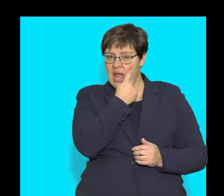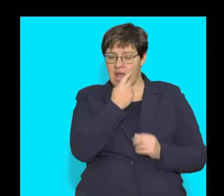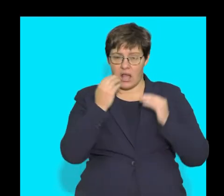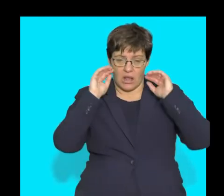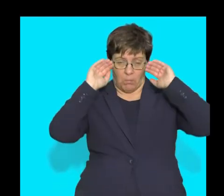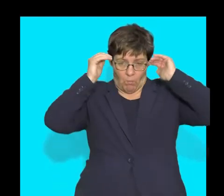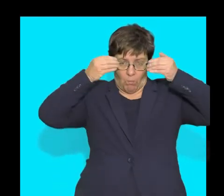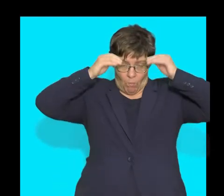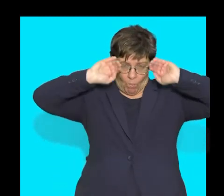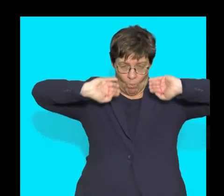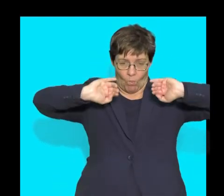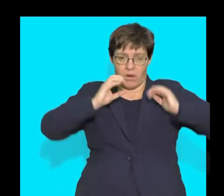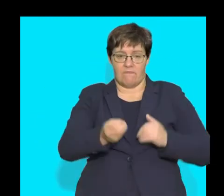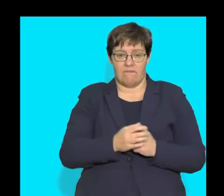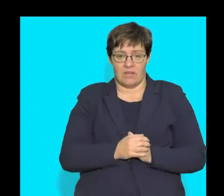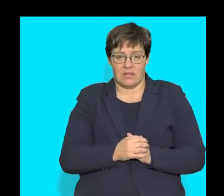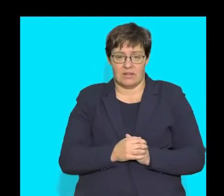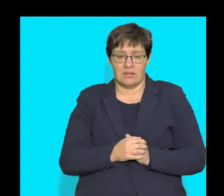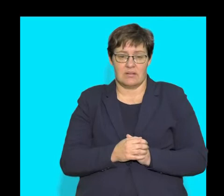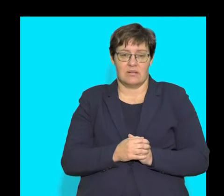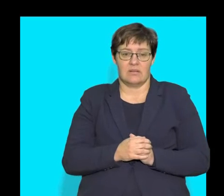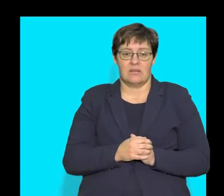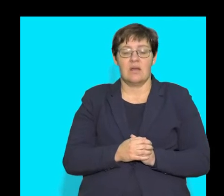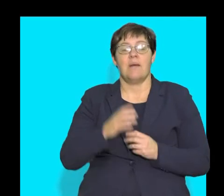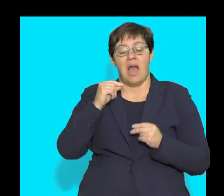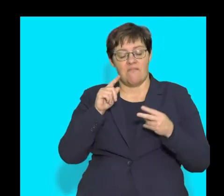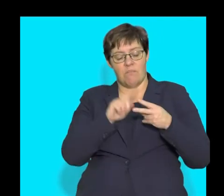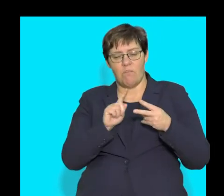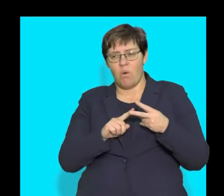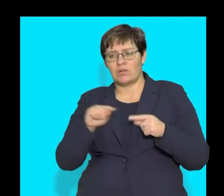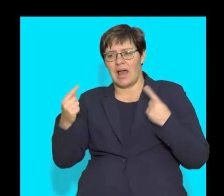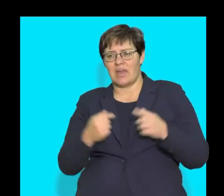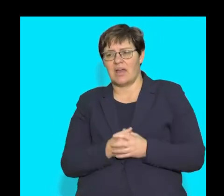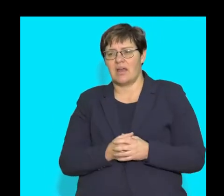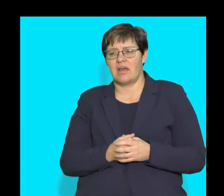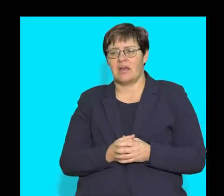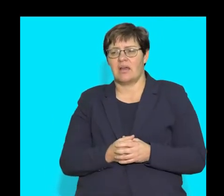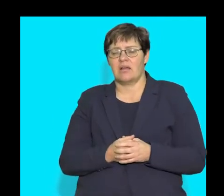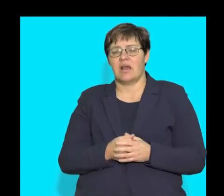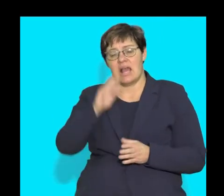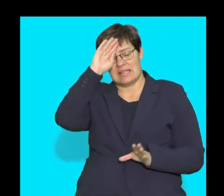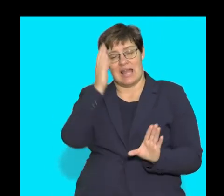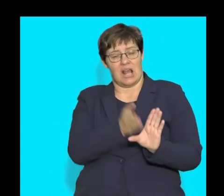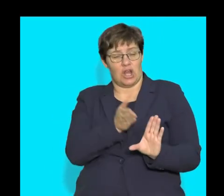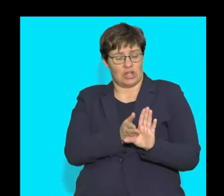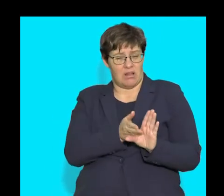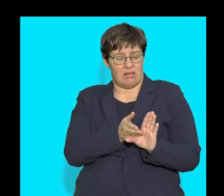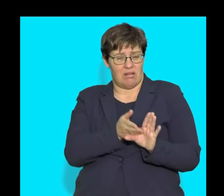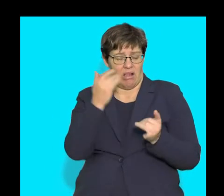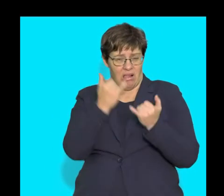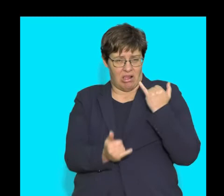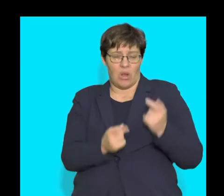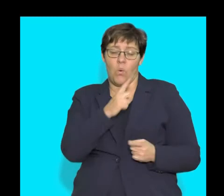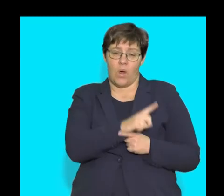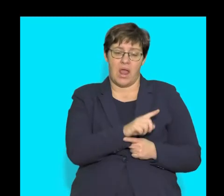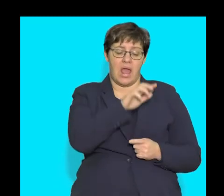tend to be sunken in their eye sockets. We then have two other disorders which are called psychological